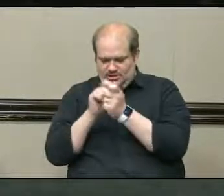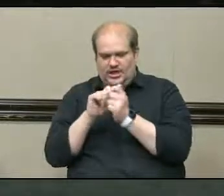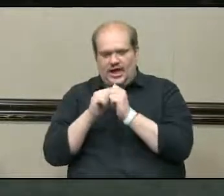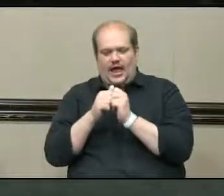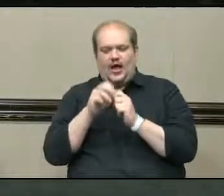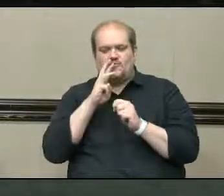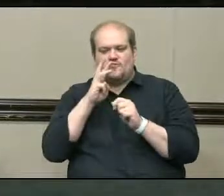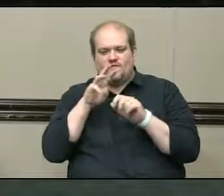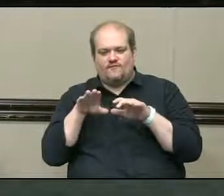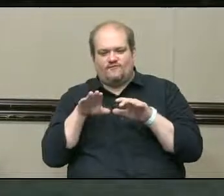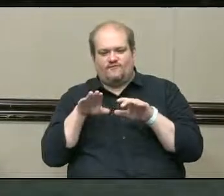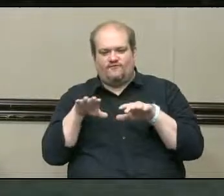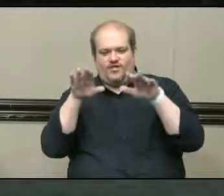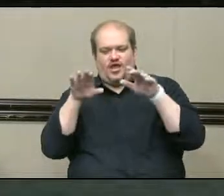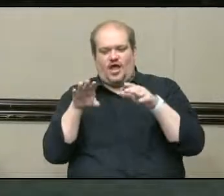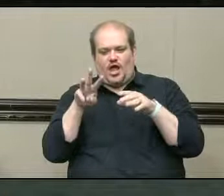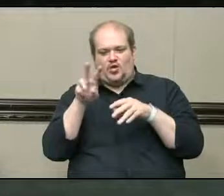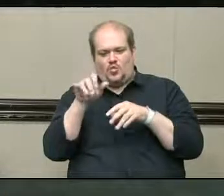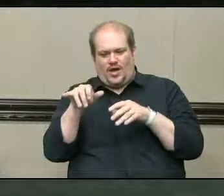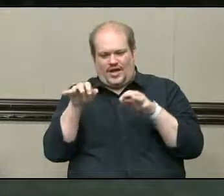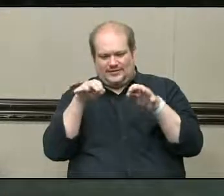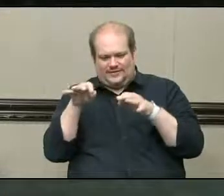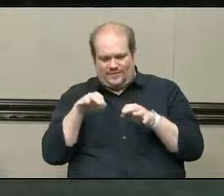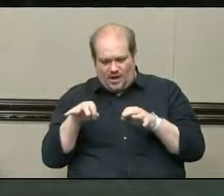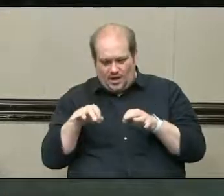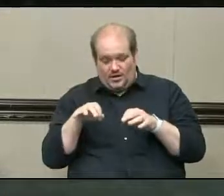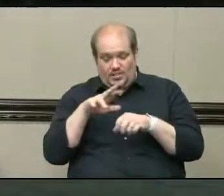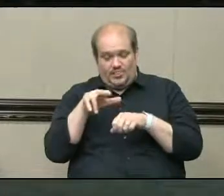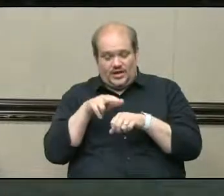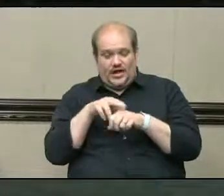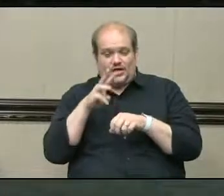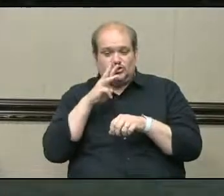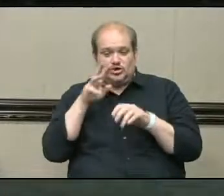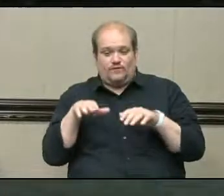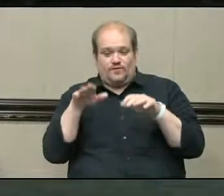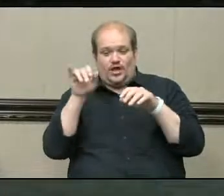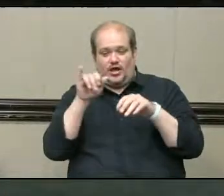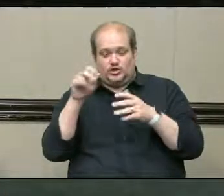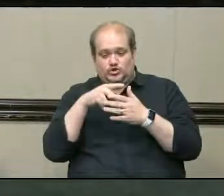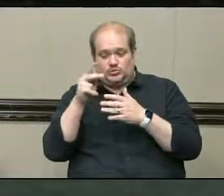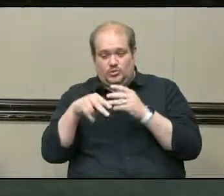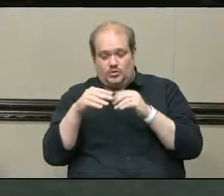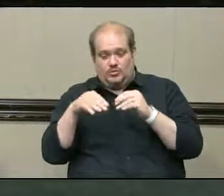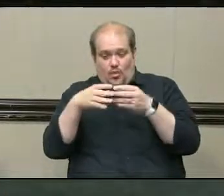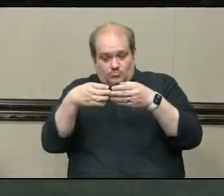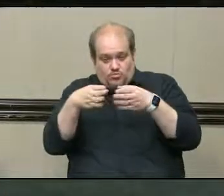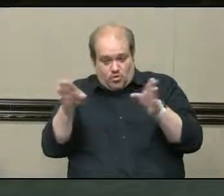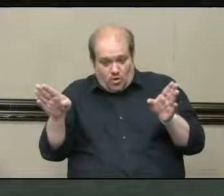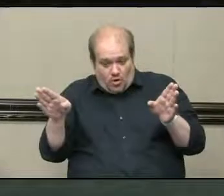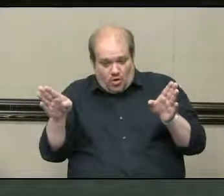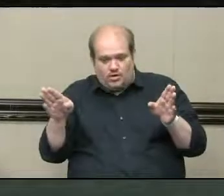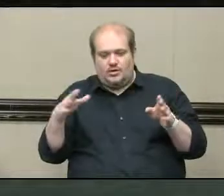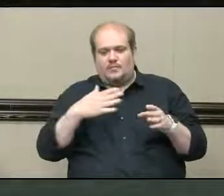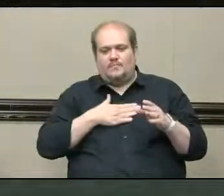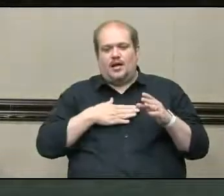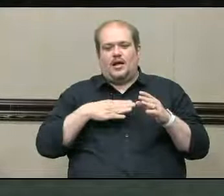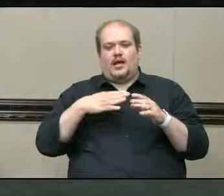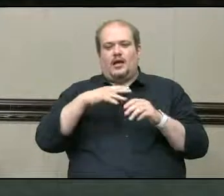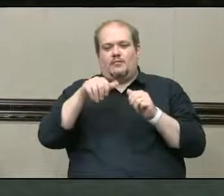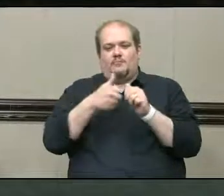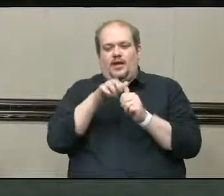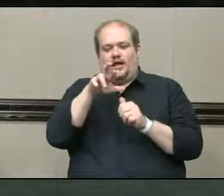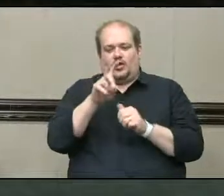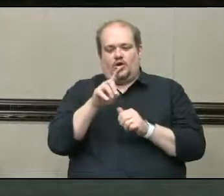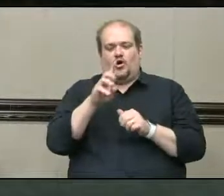how floodways are defined? Is the National Flood Insurance Program definition broader? For instance, my backyard floods